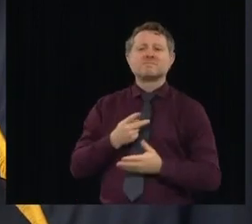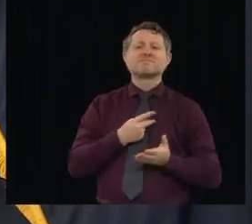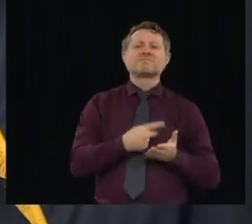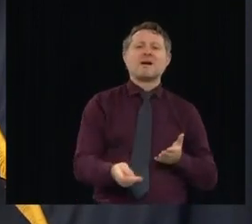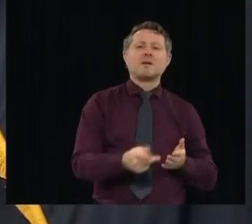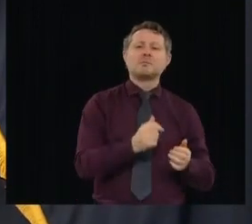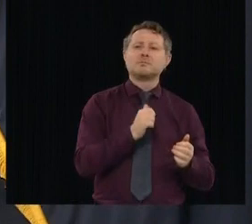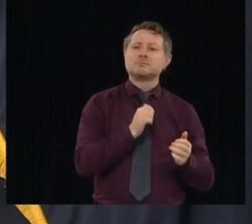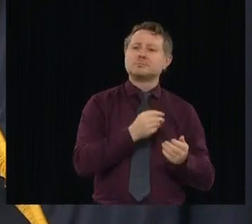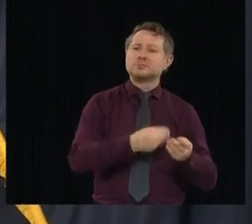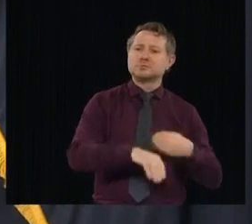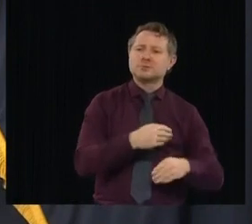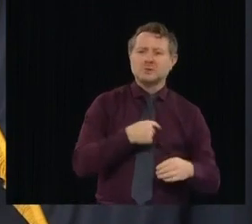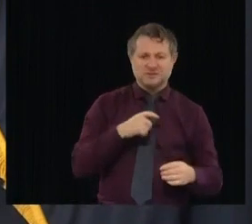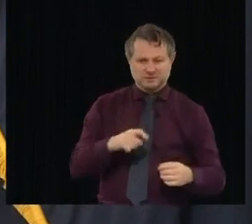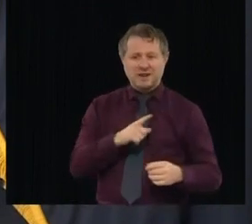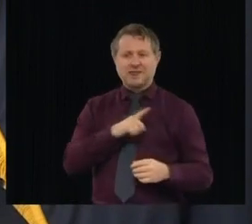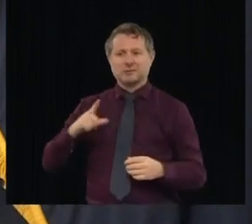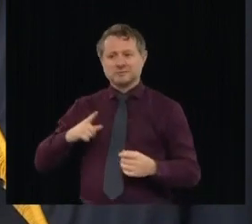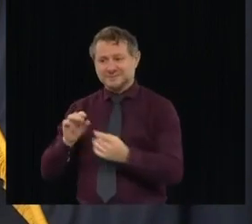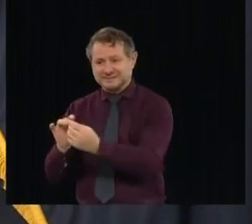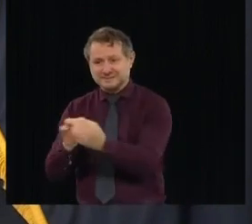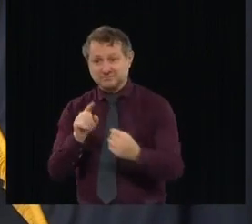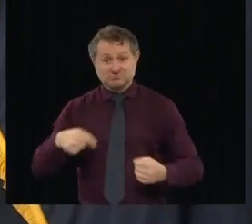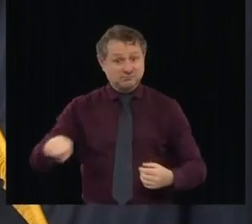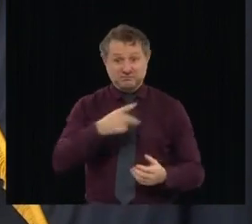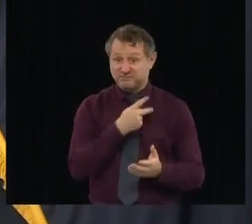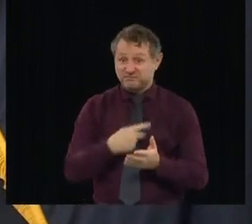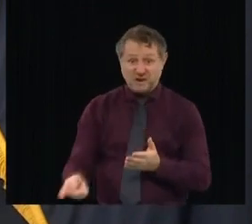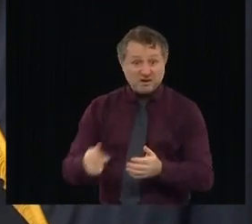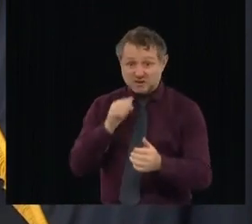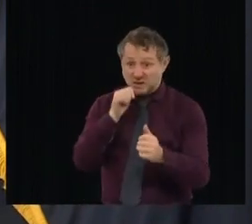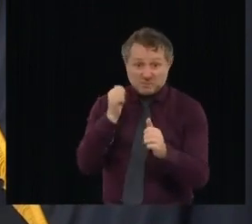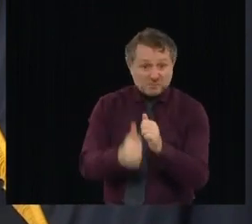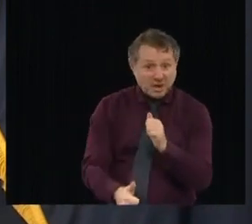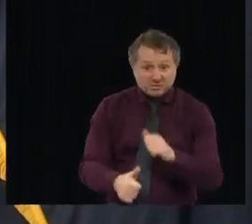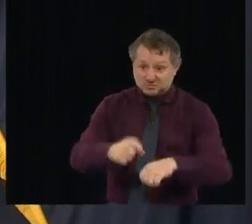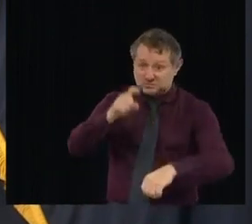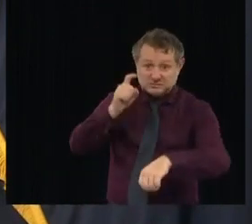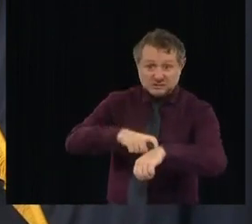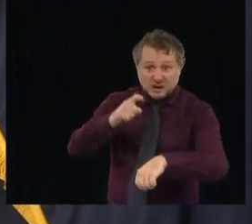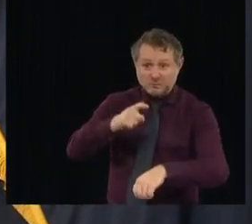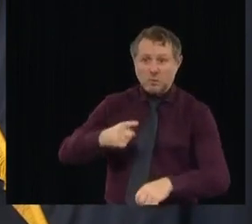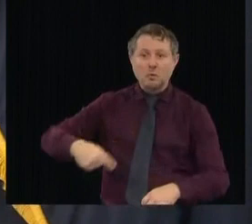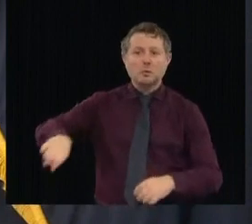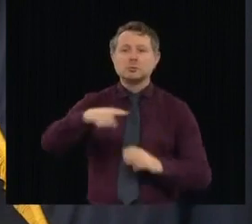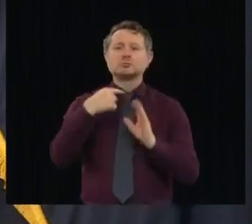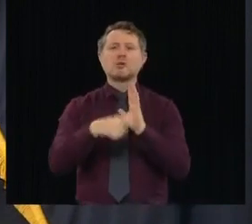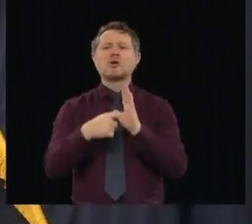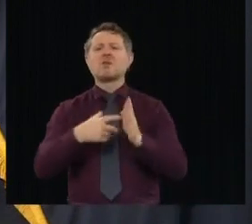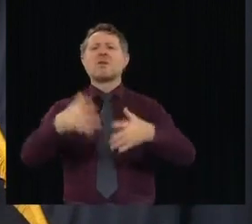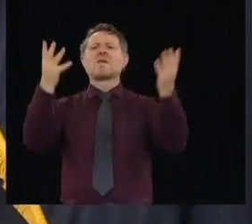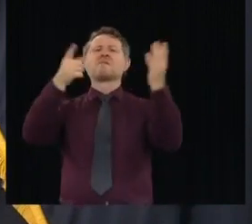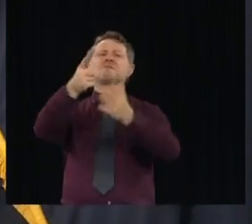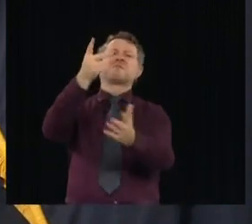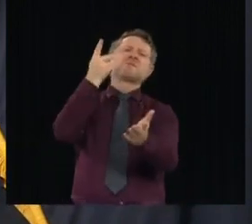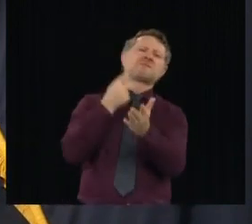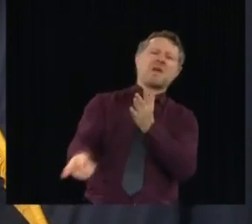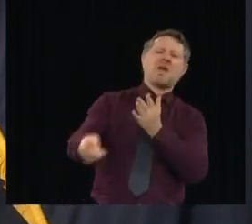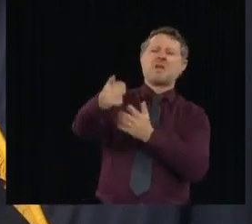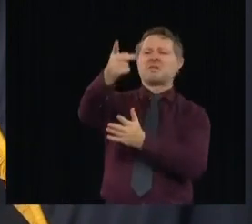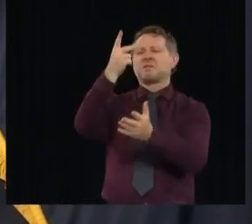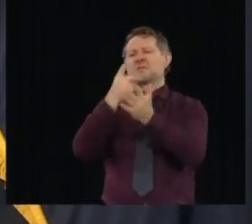And if the budget isn't passed on time, what all you guys say is, oh, you failed, you didn't get it done, you're a